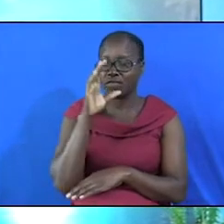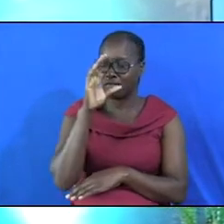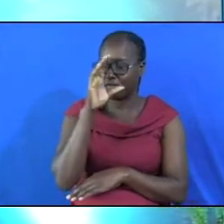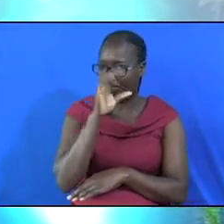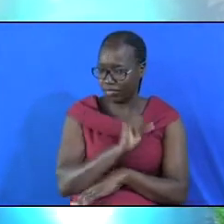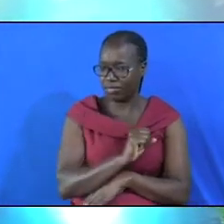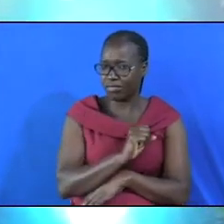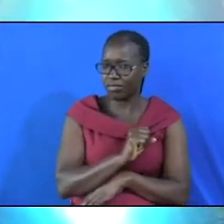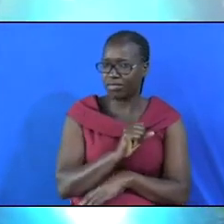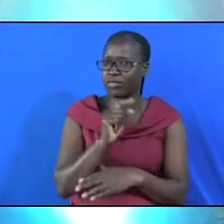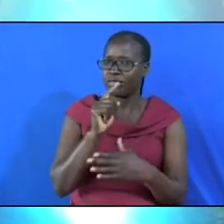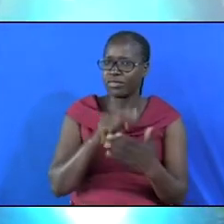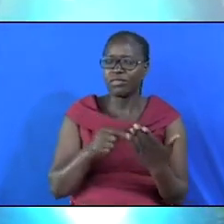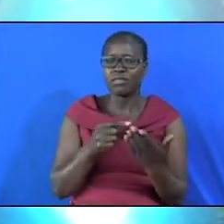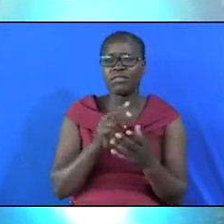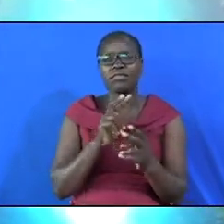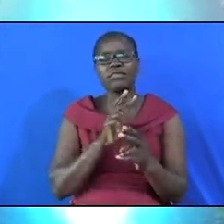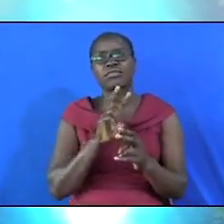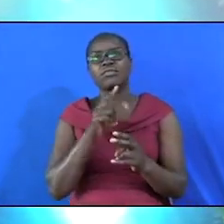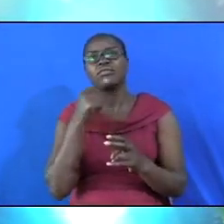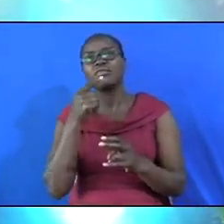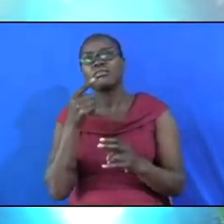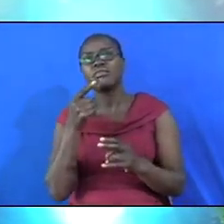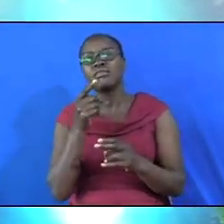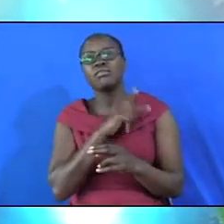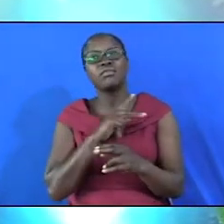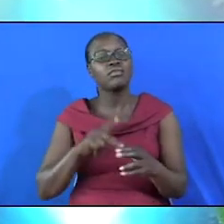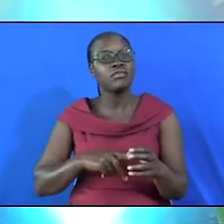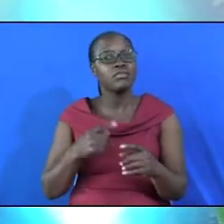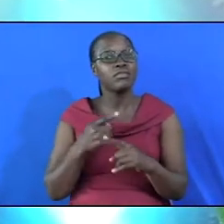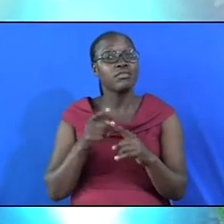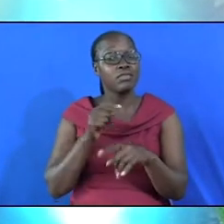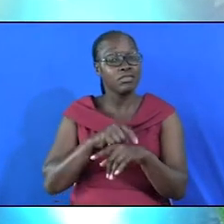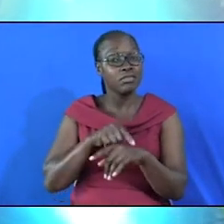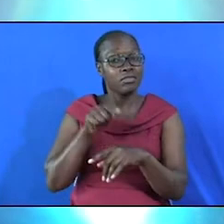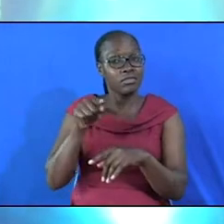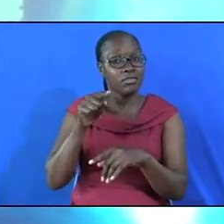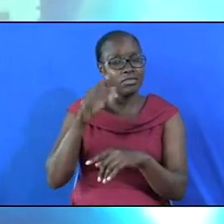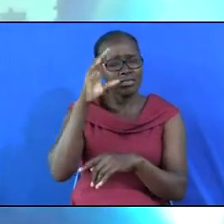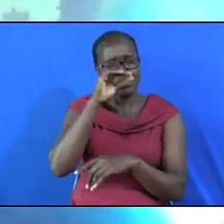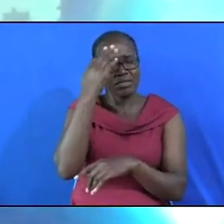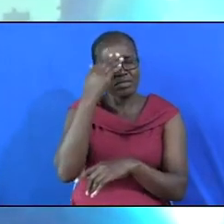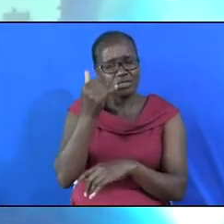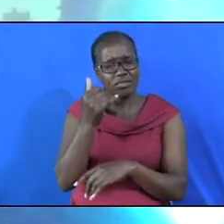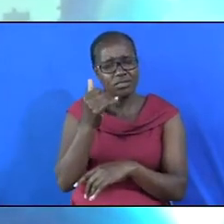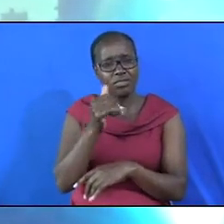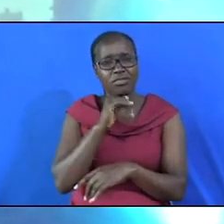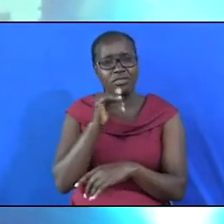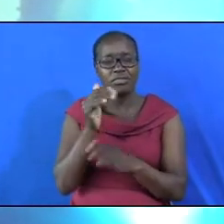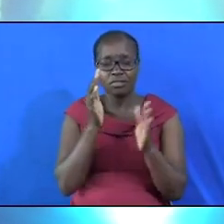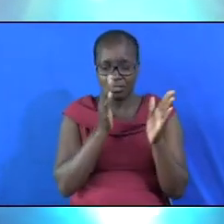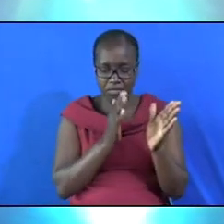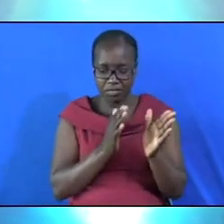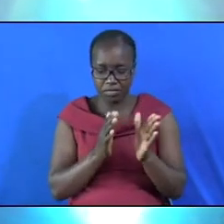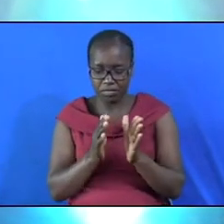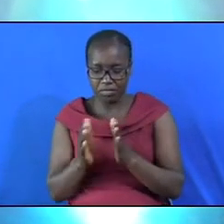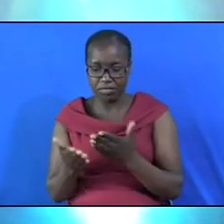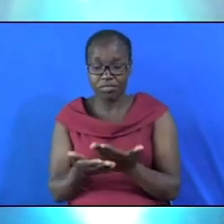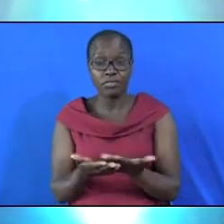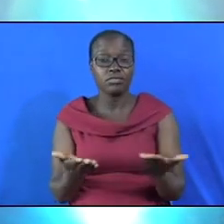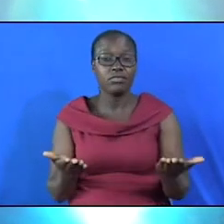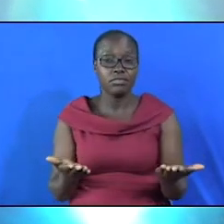missed. Good men will see the king, but bad men will be missed. Why? Because they were not prepared down